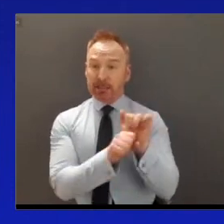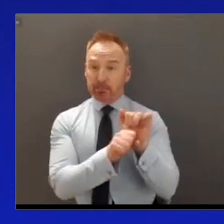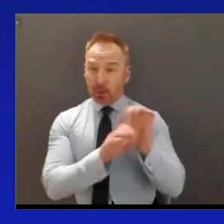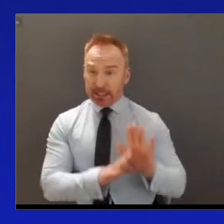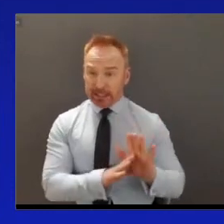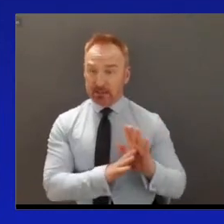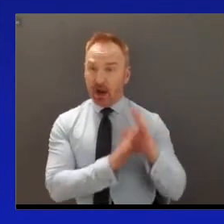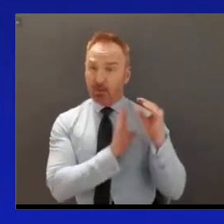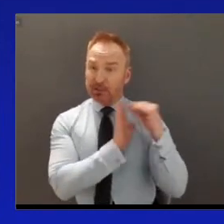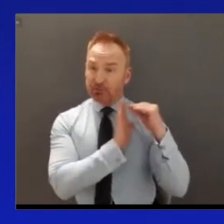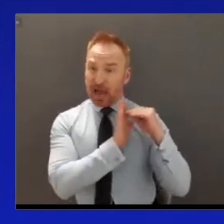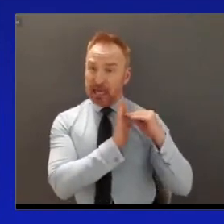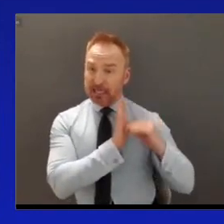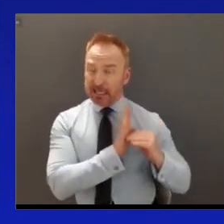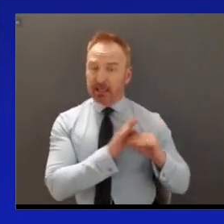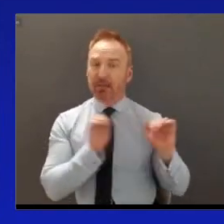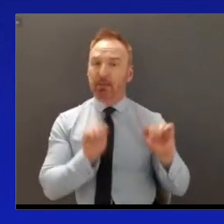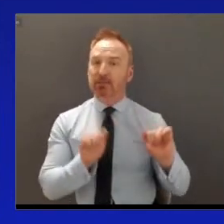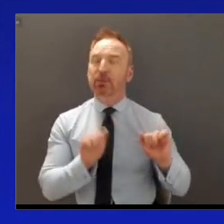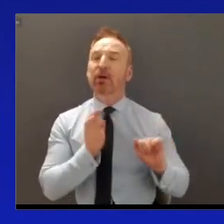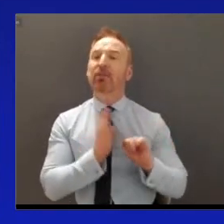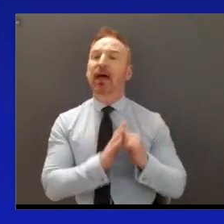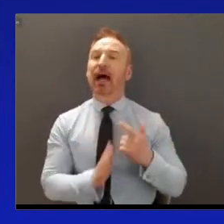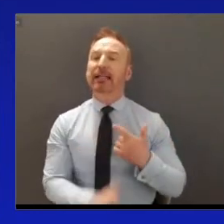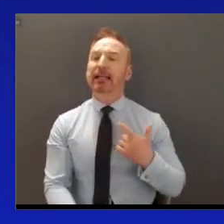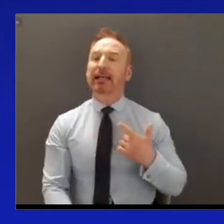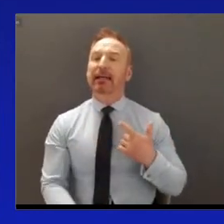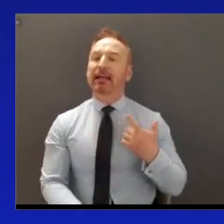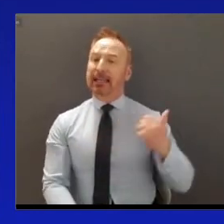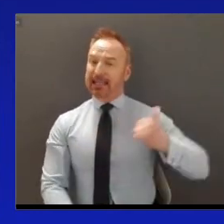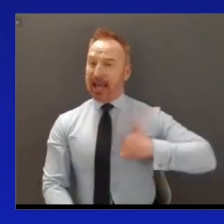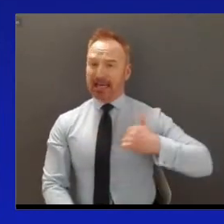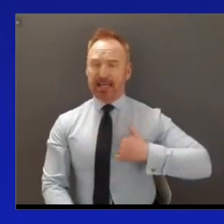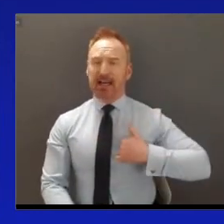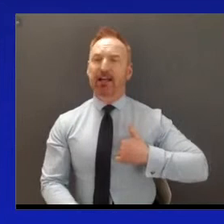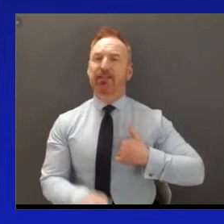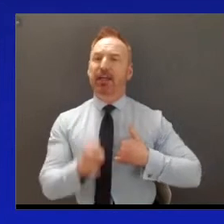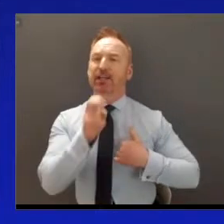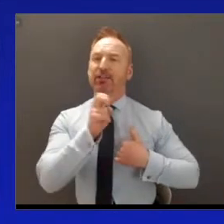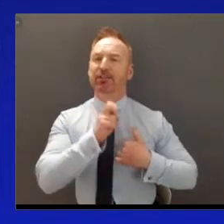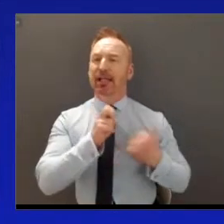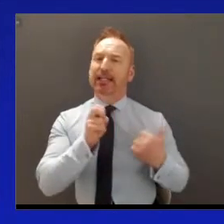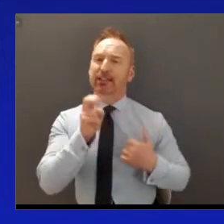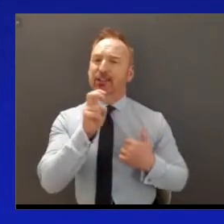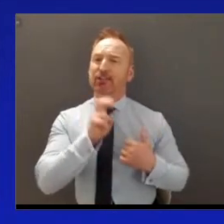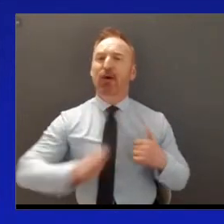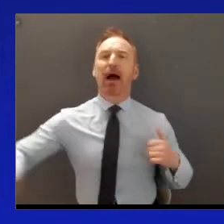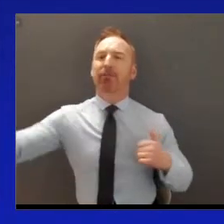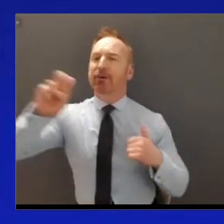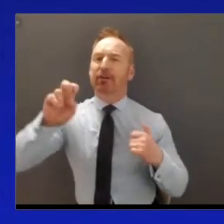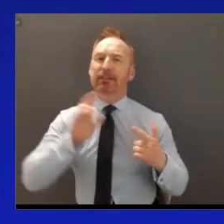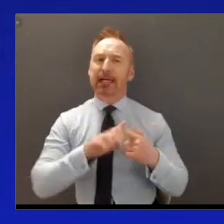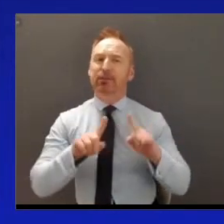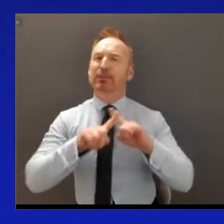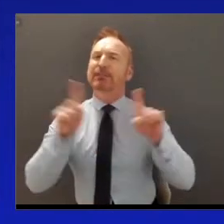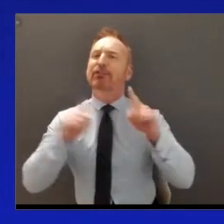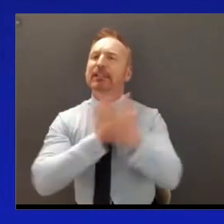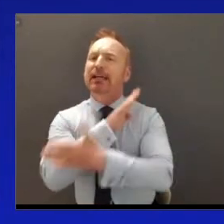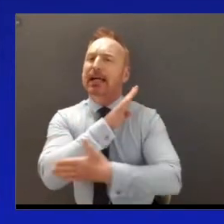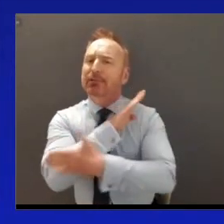country. I'm asking a specific question for somebody who is concerned, I guess somebody within the city, about